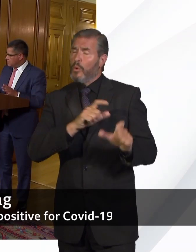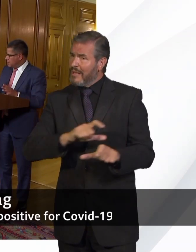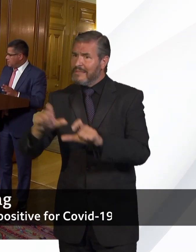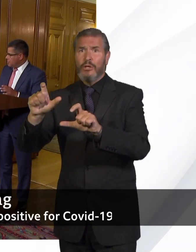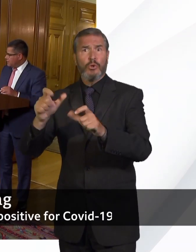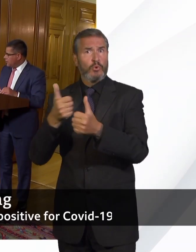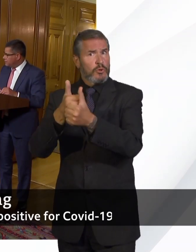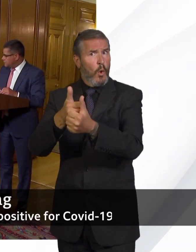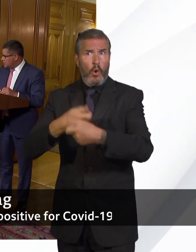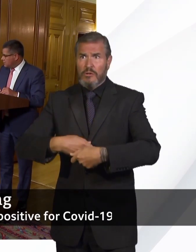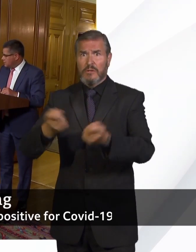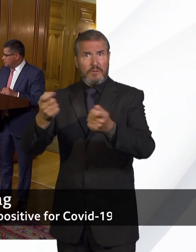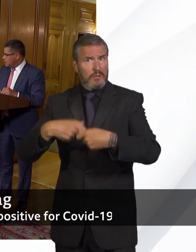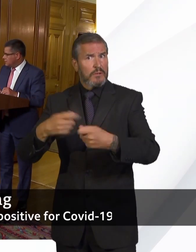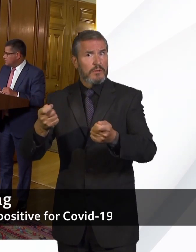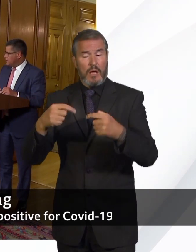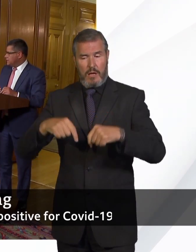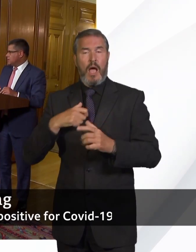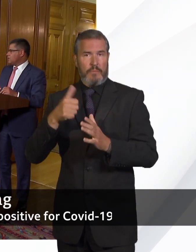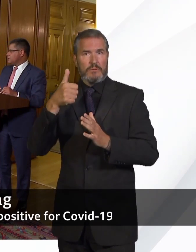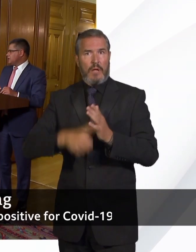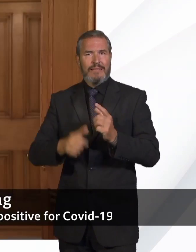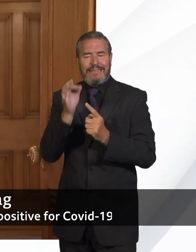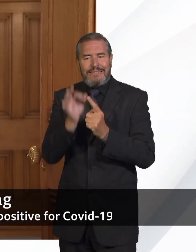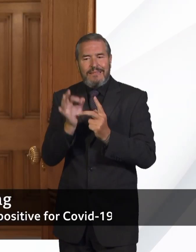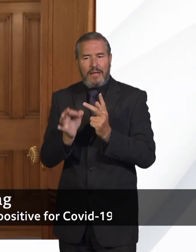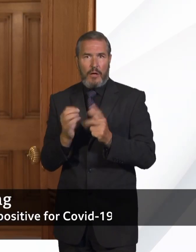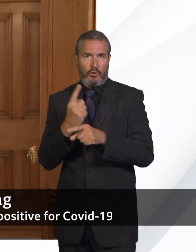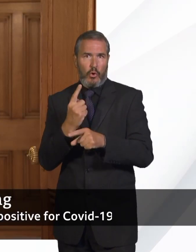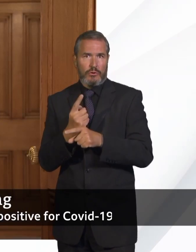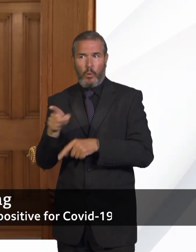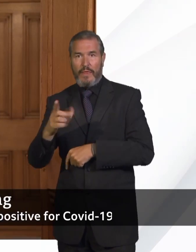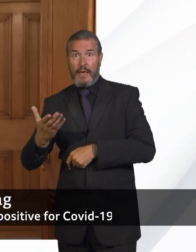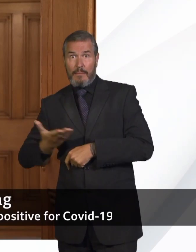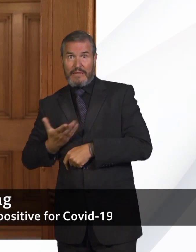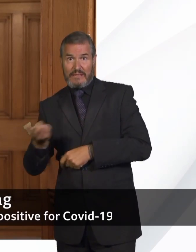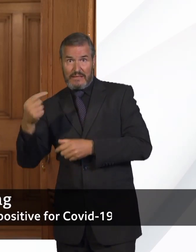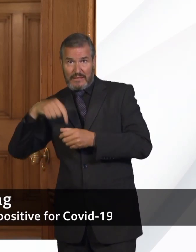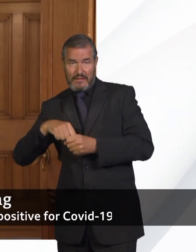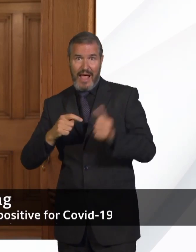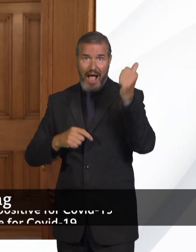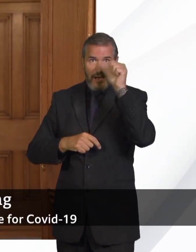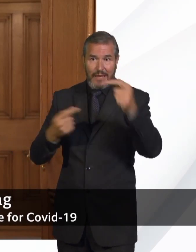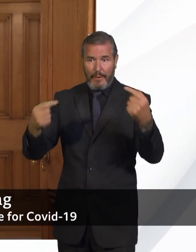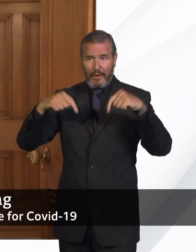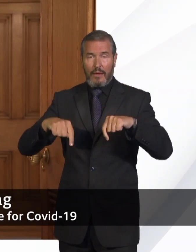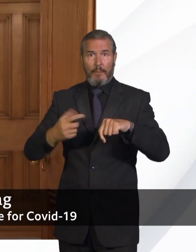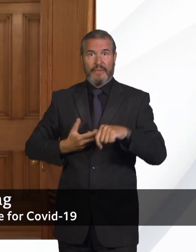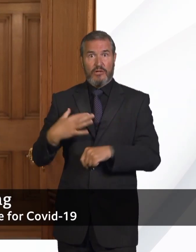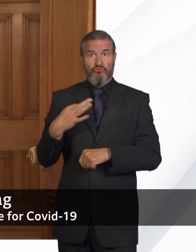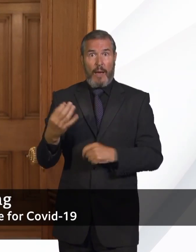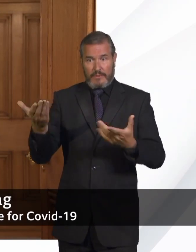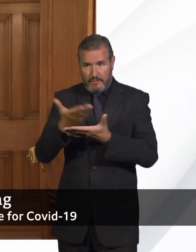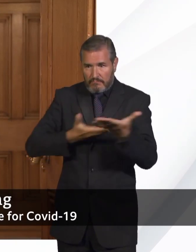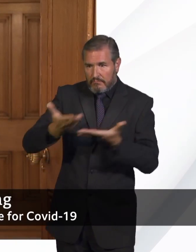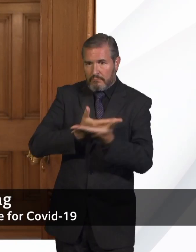that. And I said, I'm starting these very detailed conversations with businesses and academics and business representative groups to